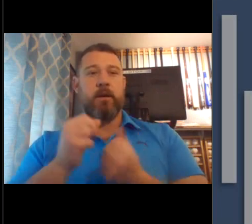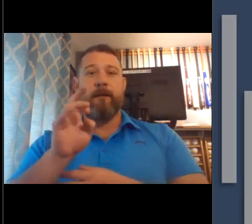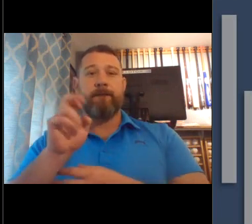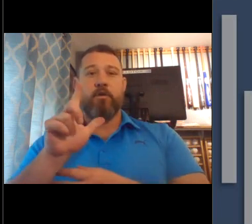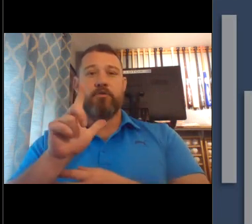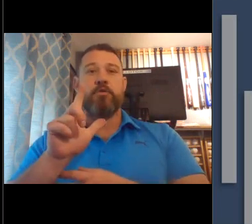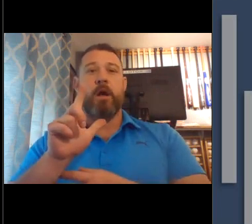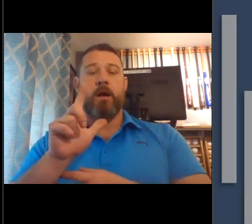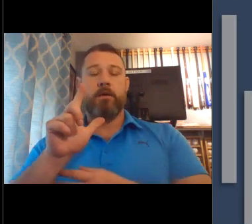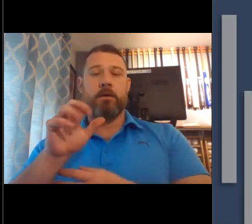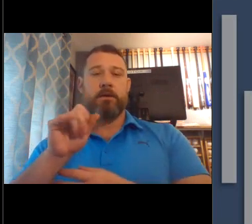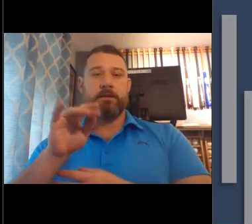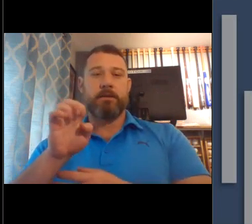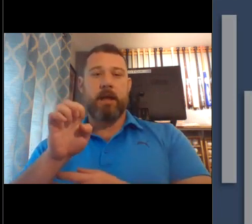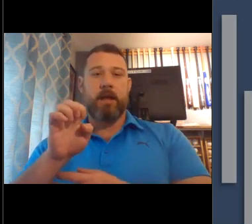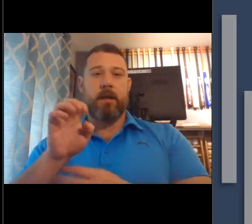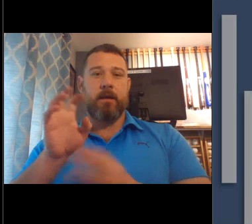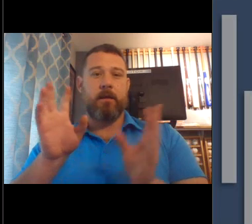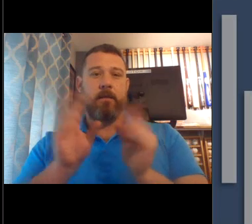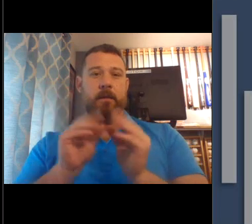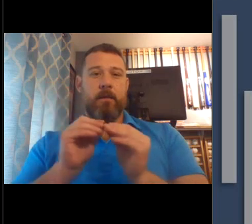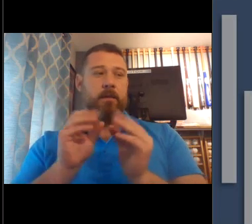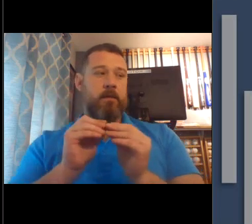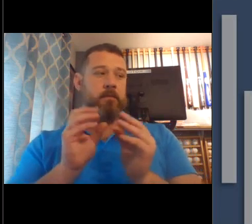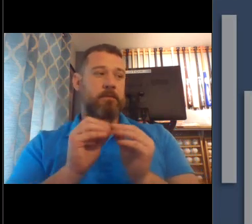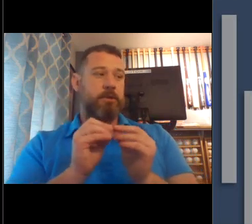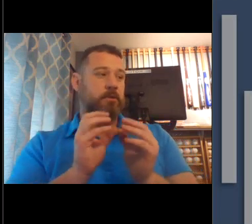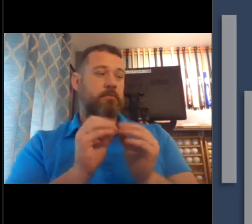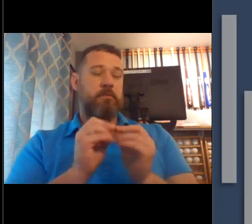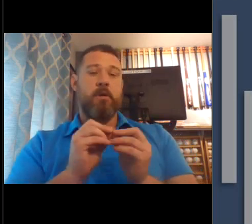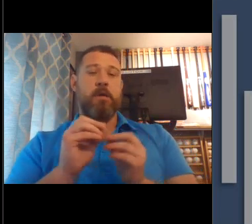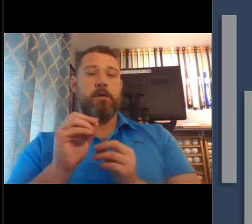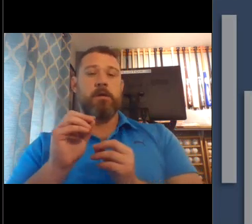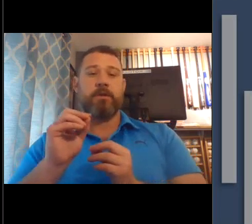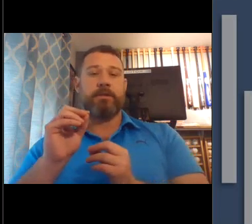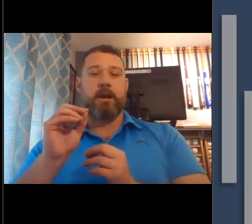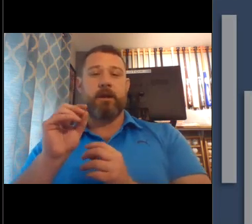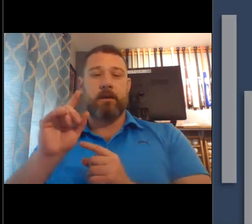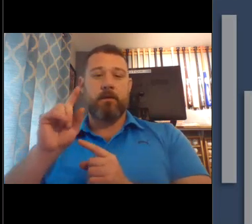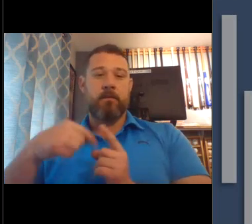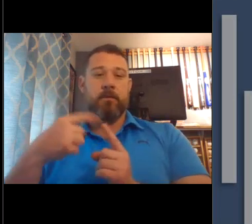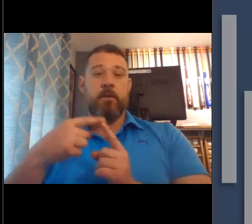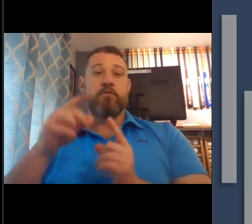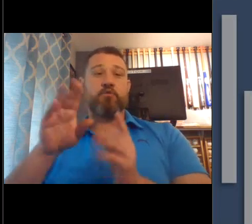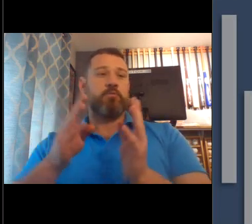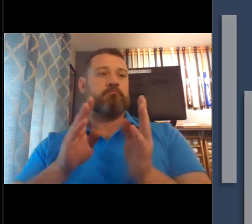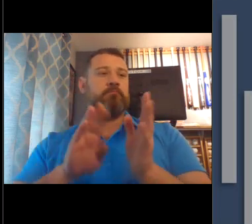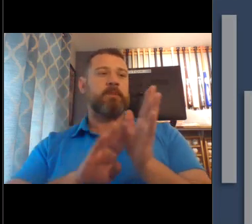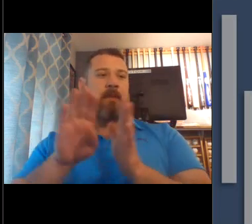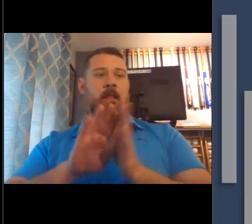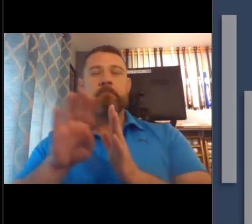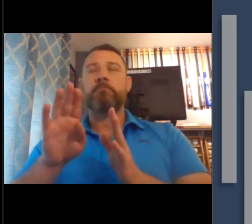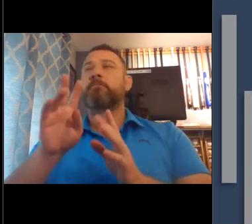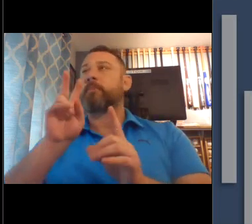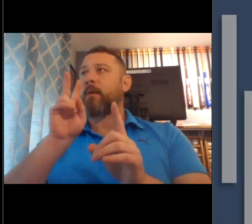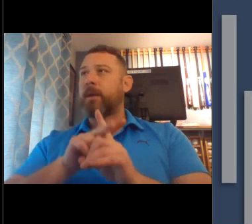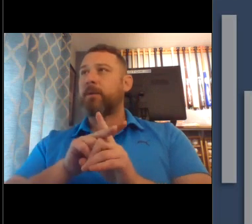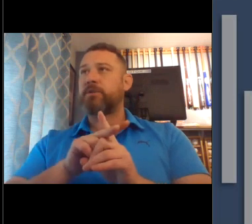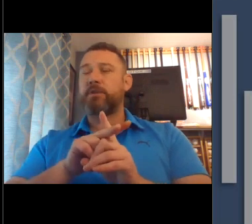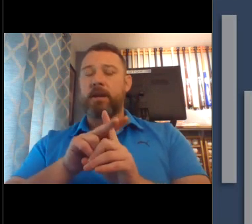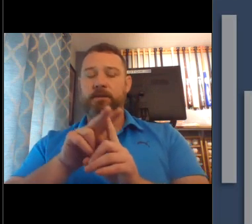Lori and her team did was really the turning point for the city in terms of understanding how to develop an application that could be successful in receiving